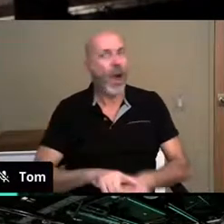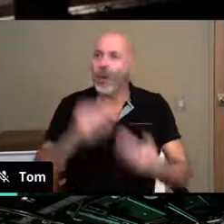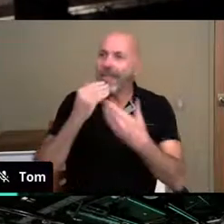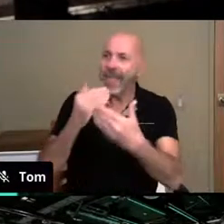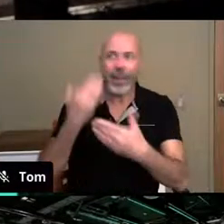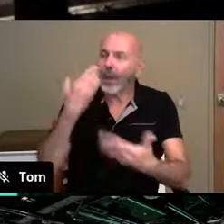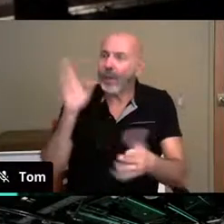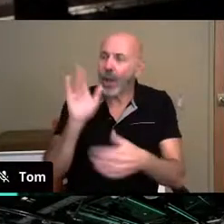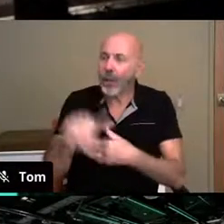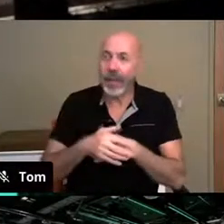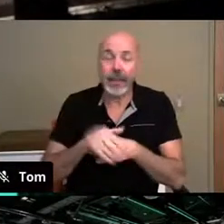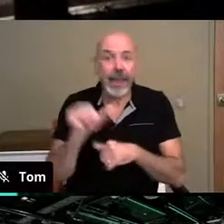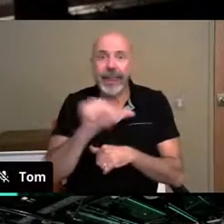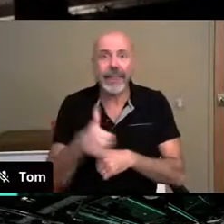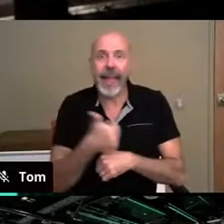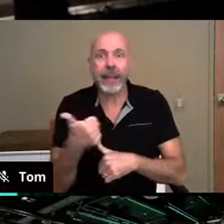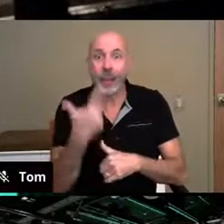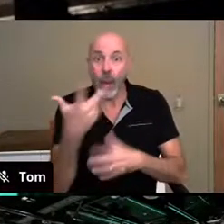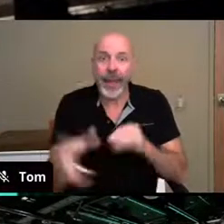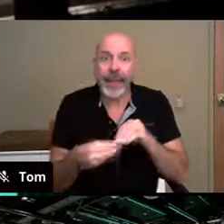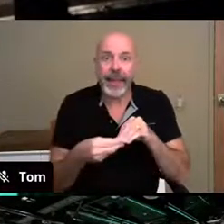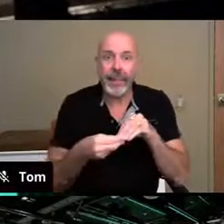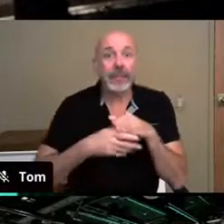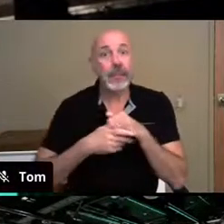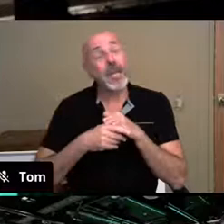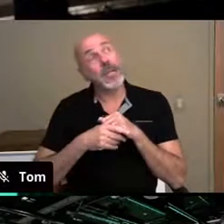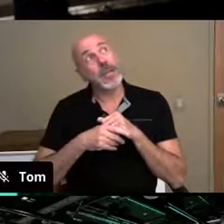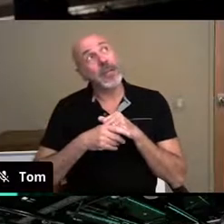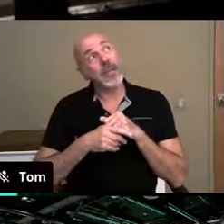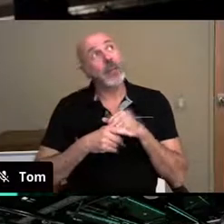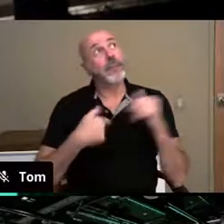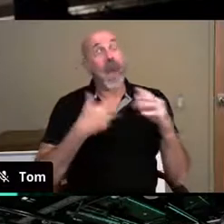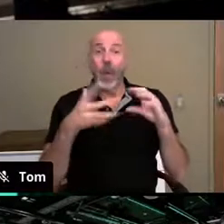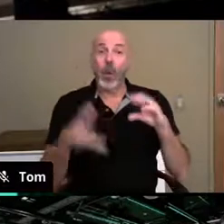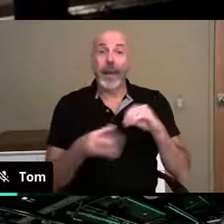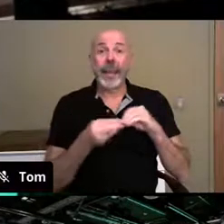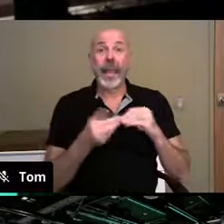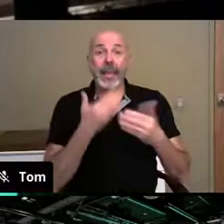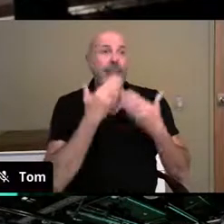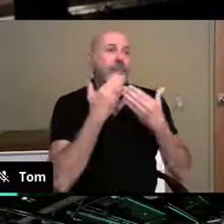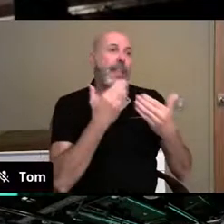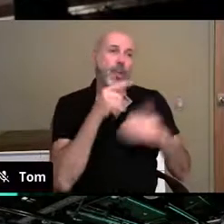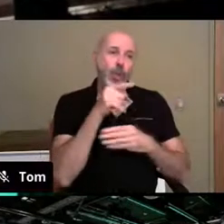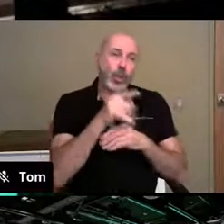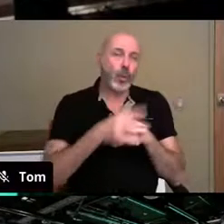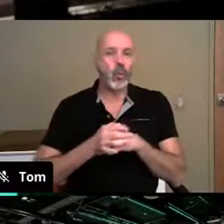was unaware. Is there anything else you want to add? I want to add a huge thank you to you.